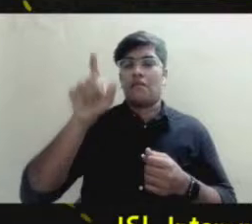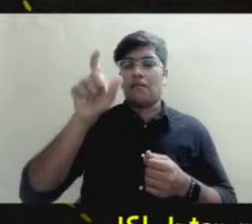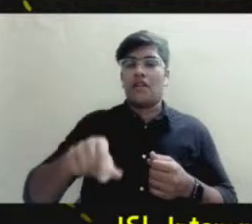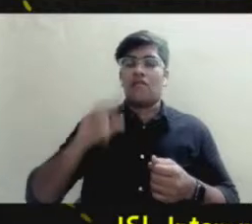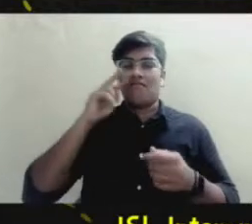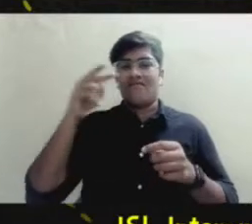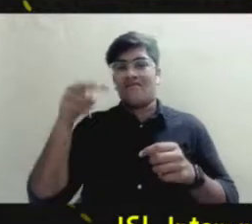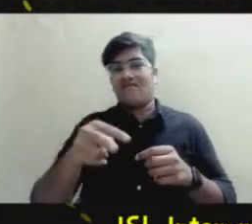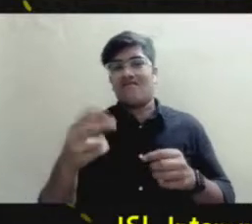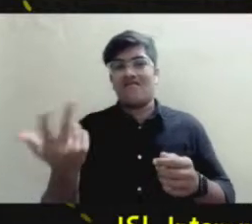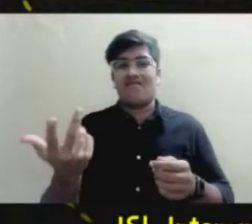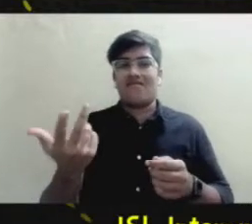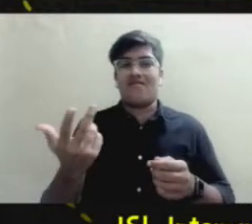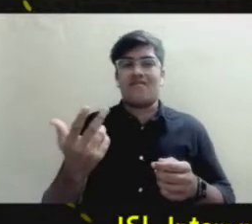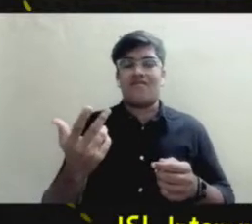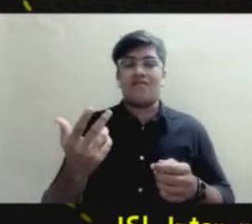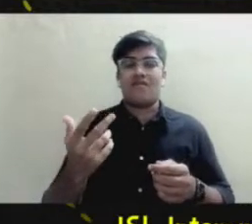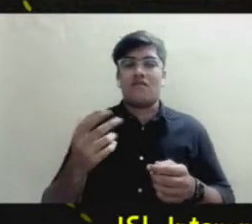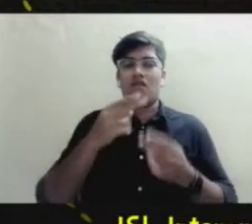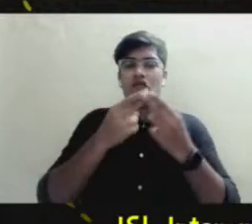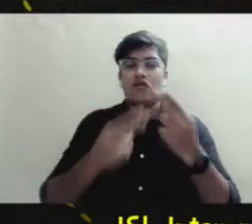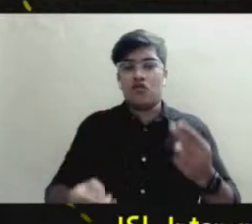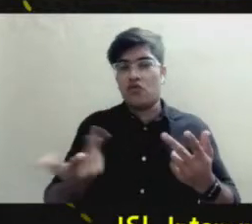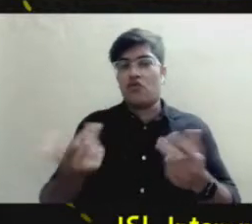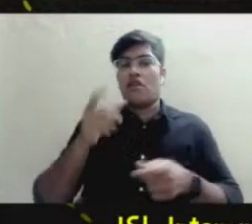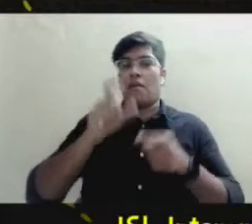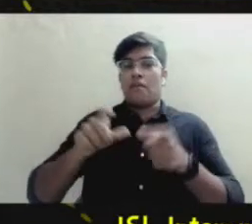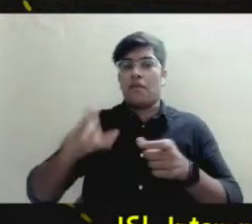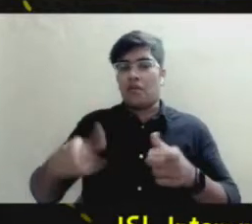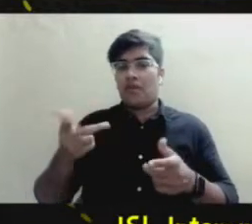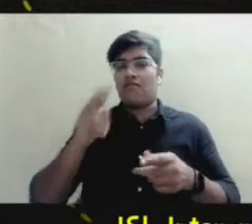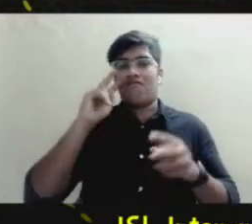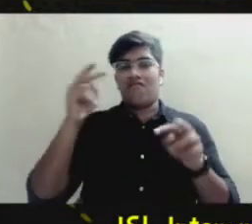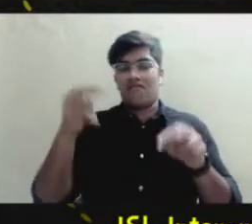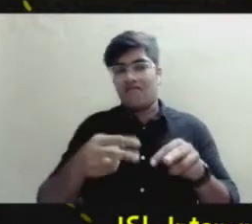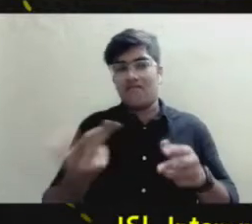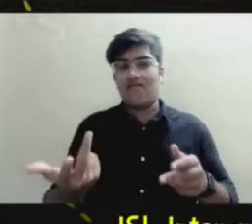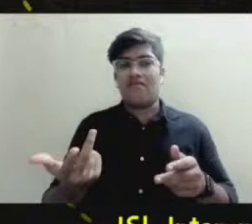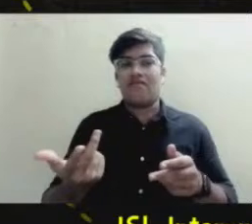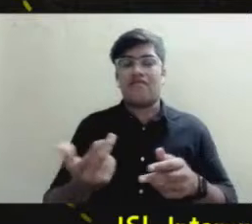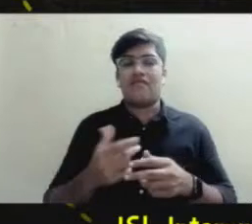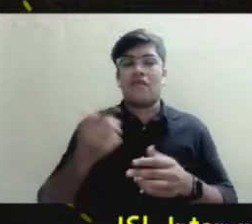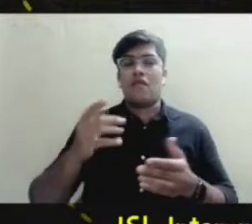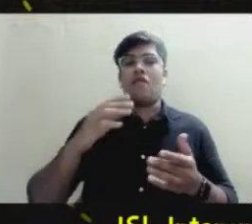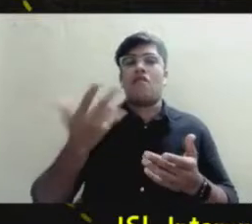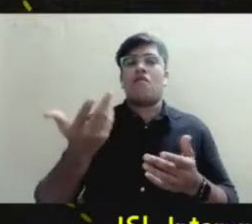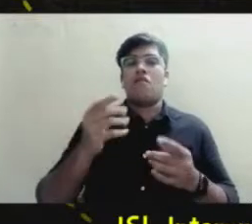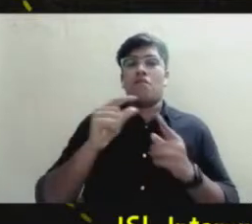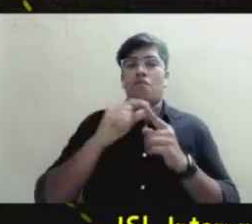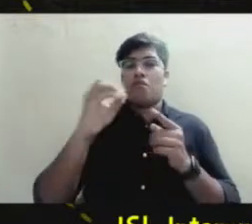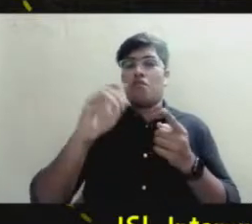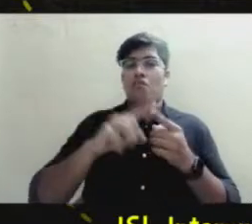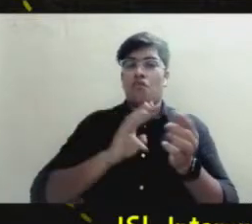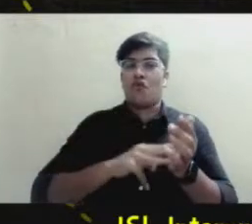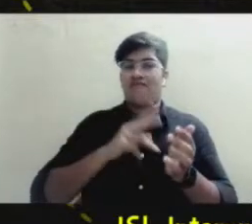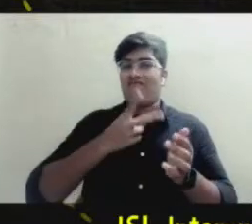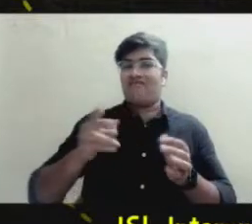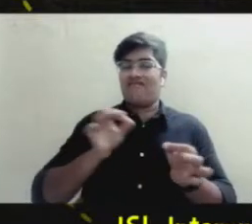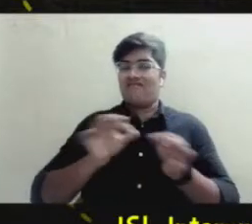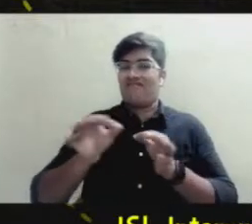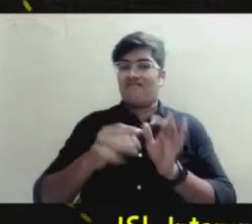at art, at stories, at people, at poems, actually makes me think